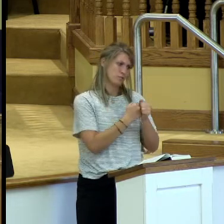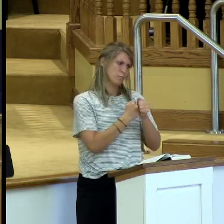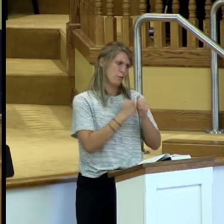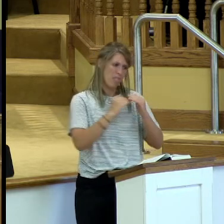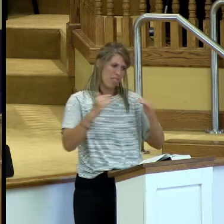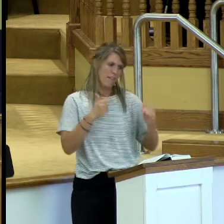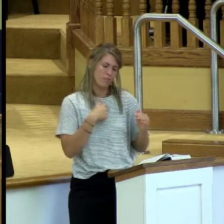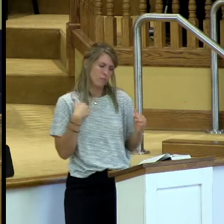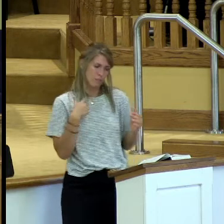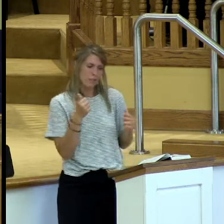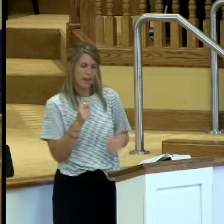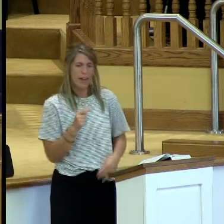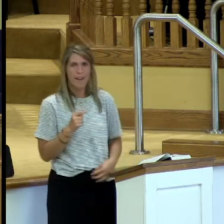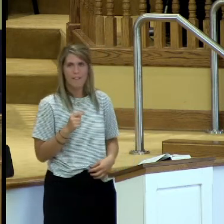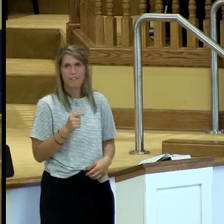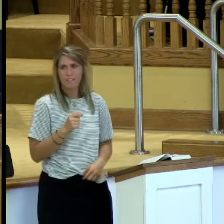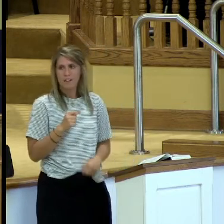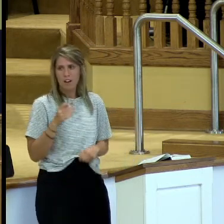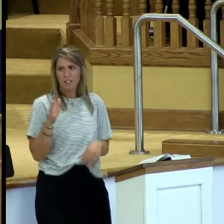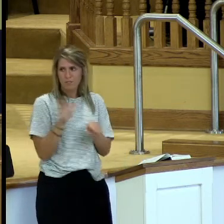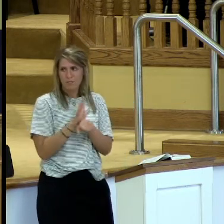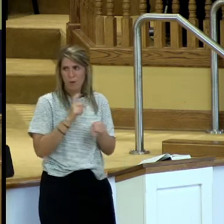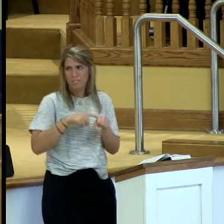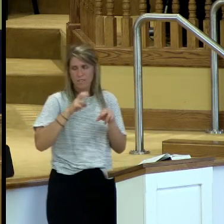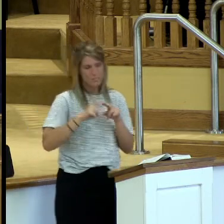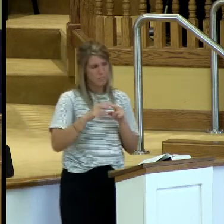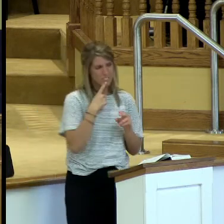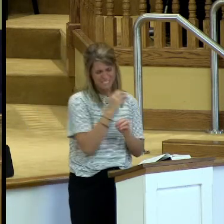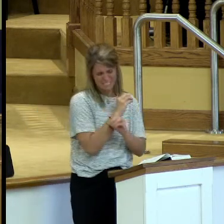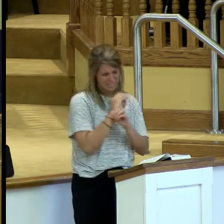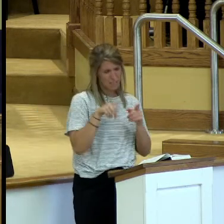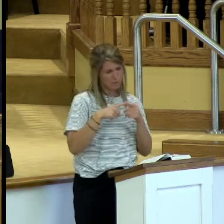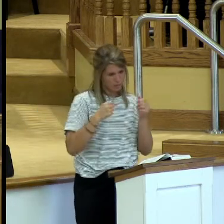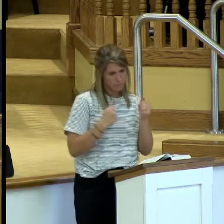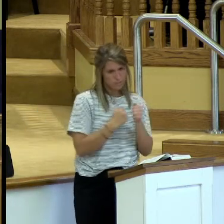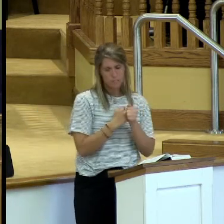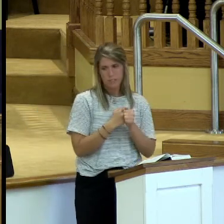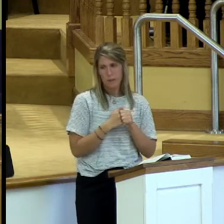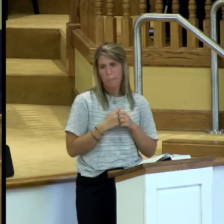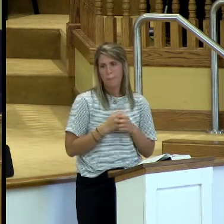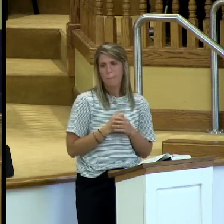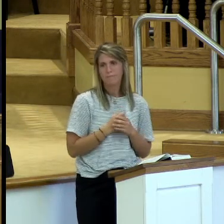were at. My full-time deputation said nothing about support. I'm an idiot.